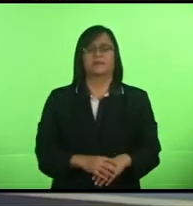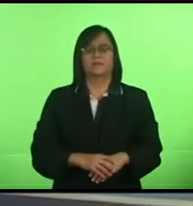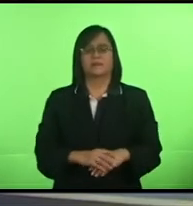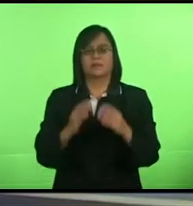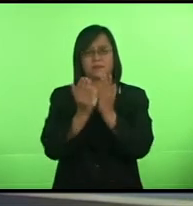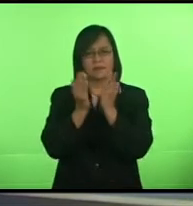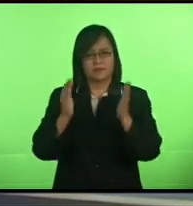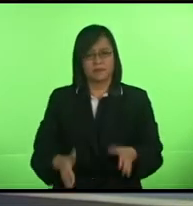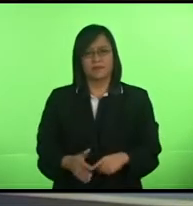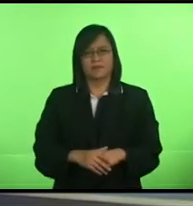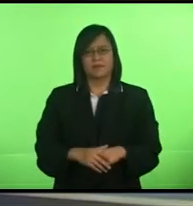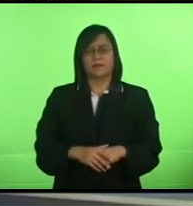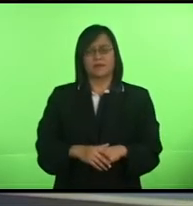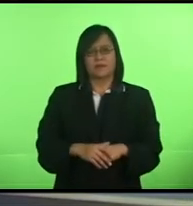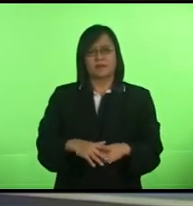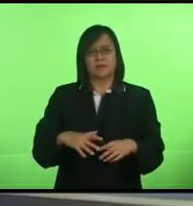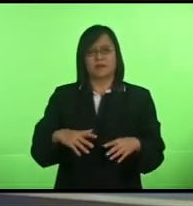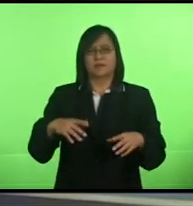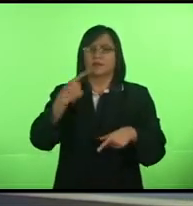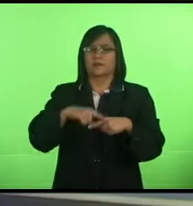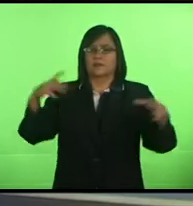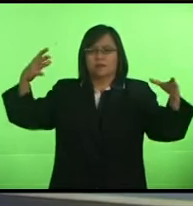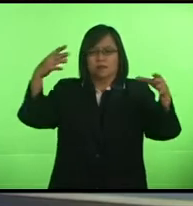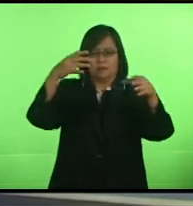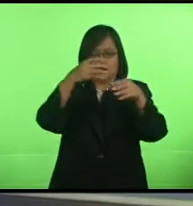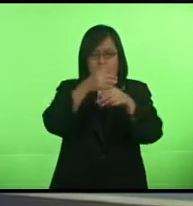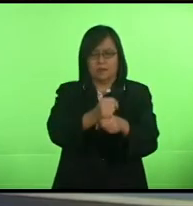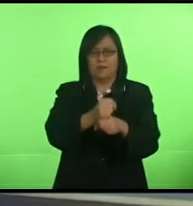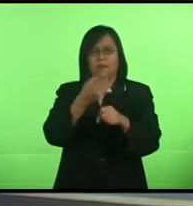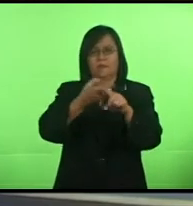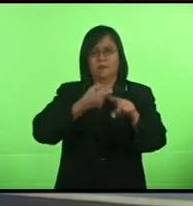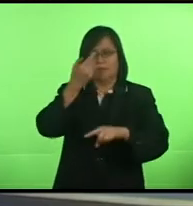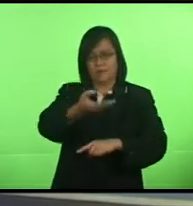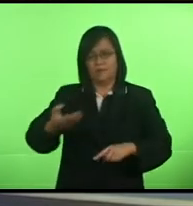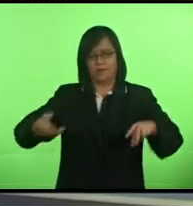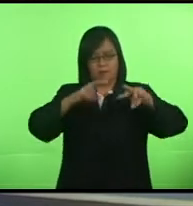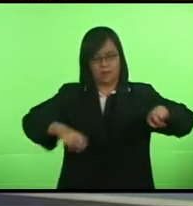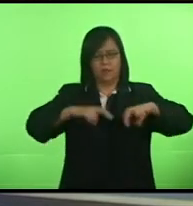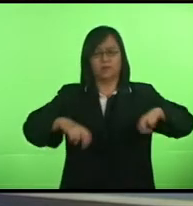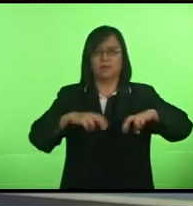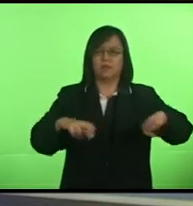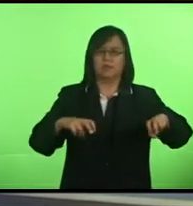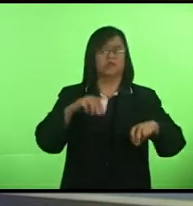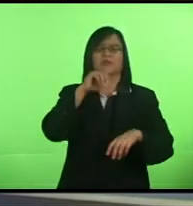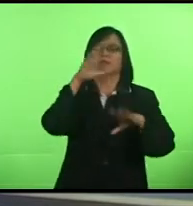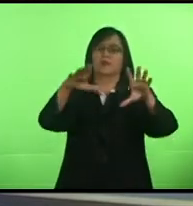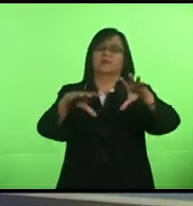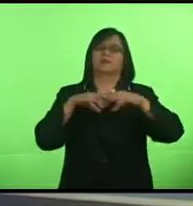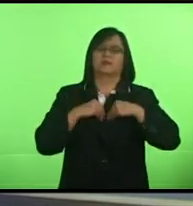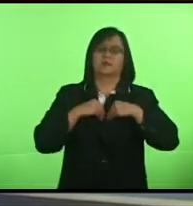Students, a mere summary of the materials you have researched is generally not acceptable. You need to